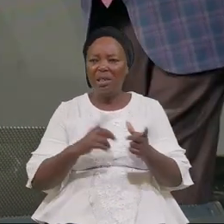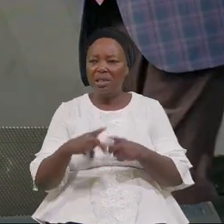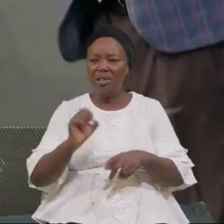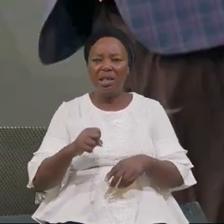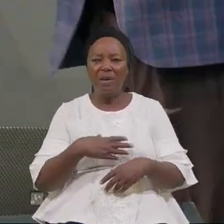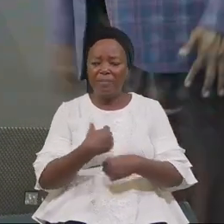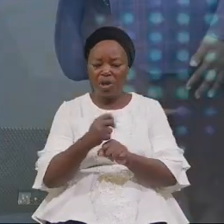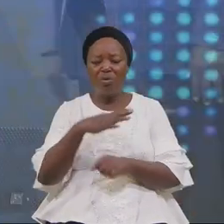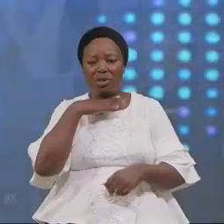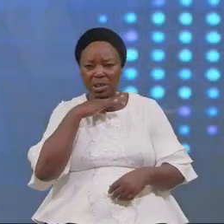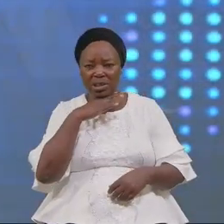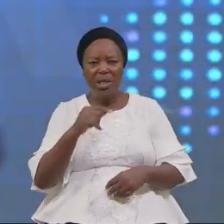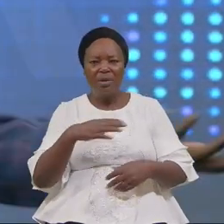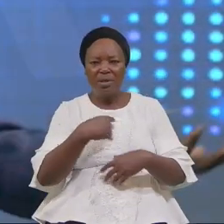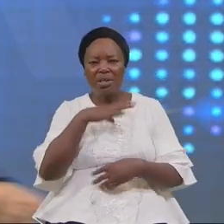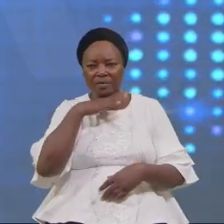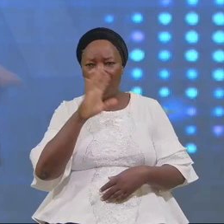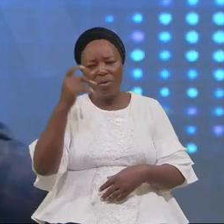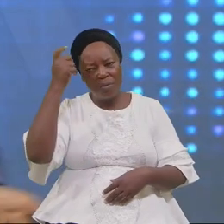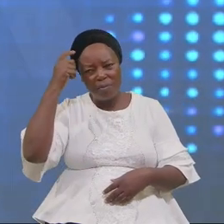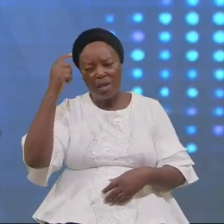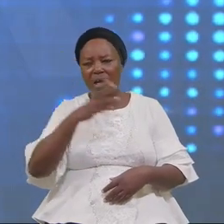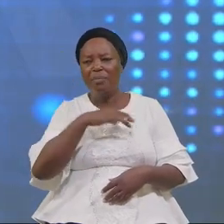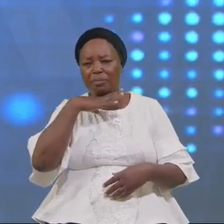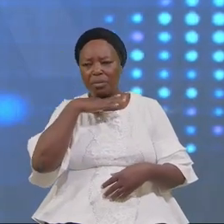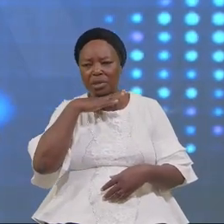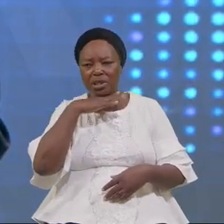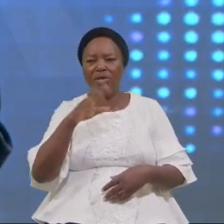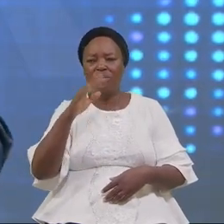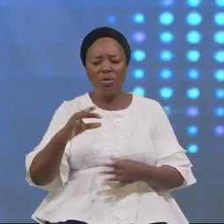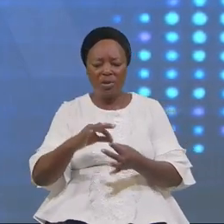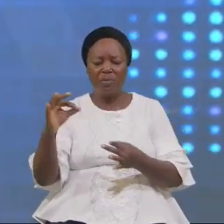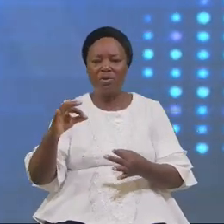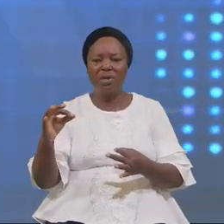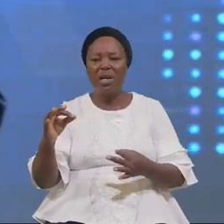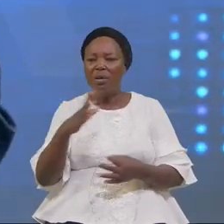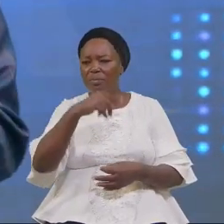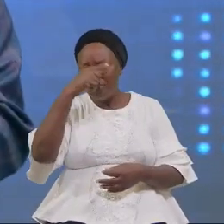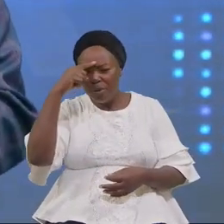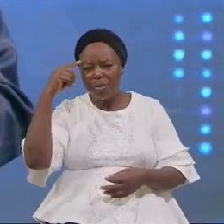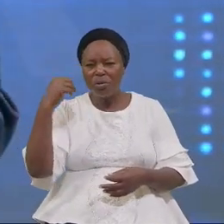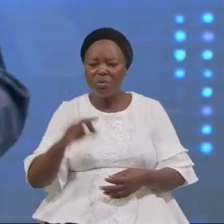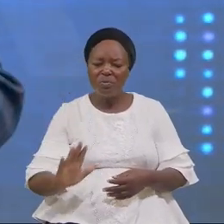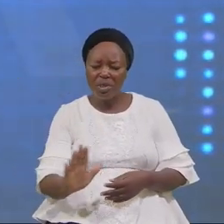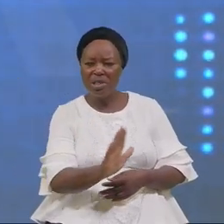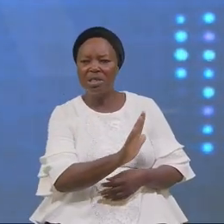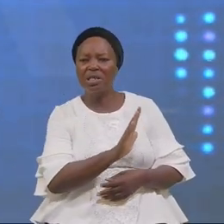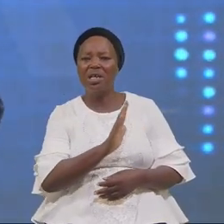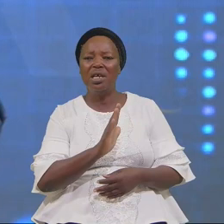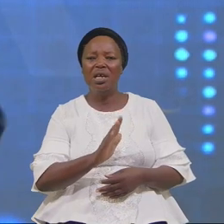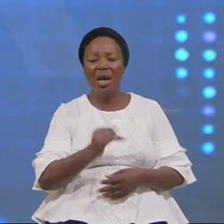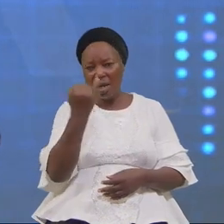defile you, defile your mind and defile your spirit because of their ideology